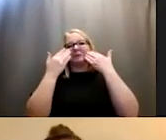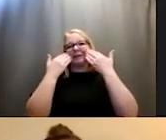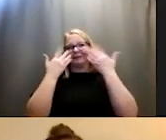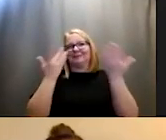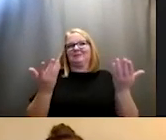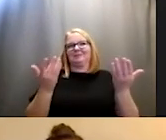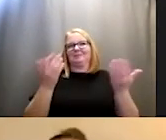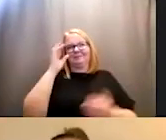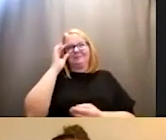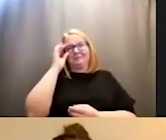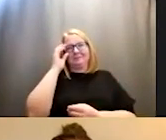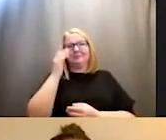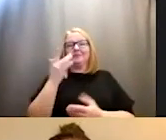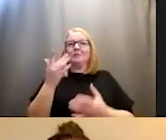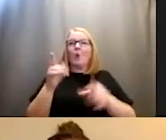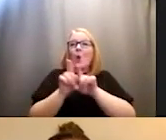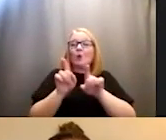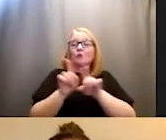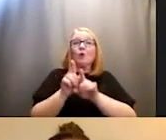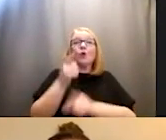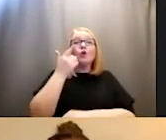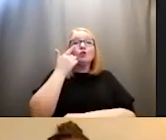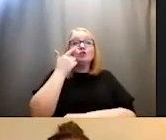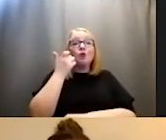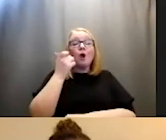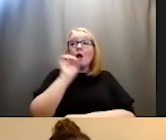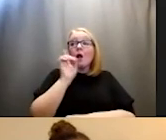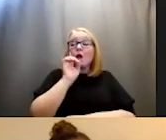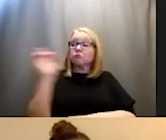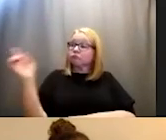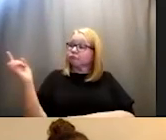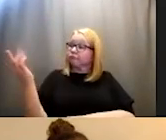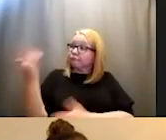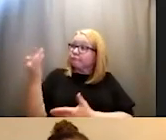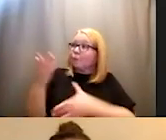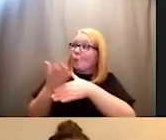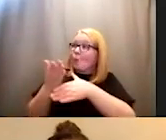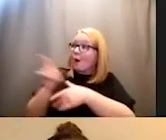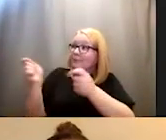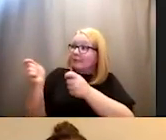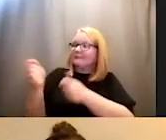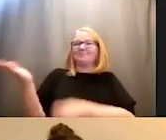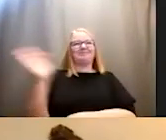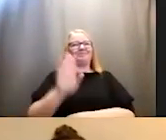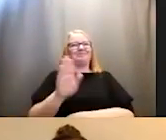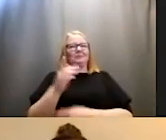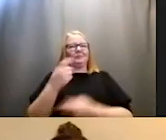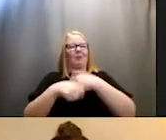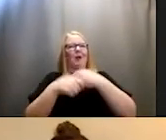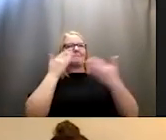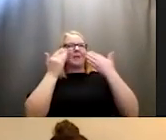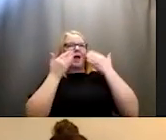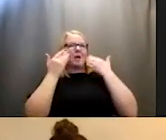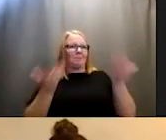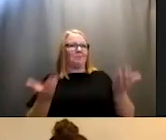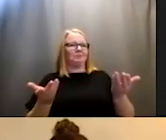had makeovers of young girls who worked for Honey magazine at that time and various people who wrote in. And this shows